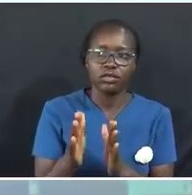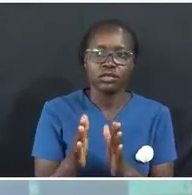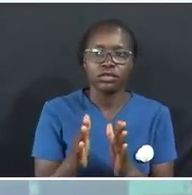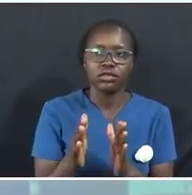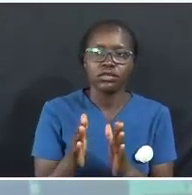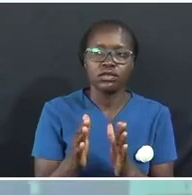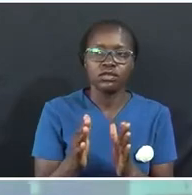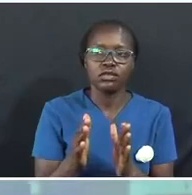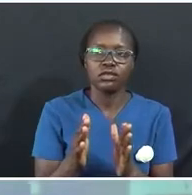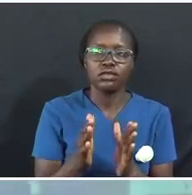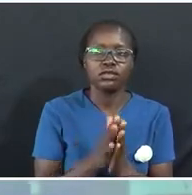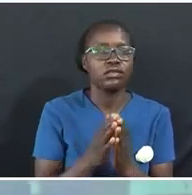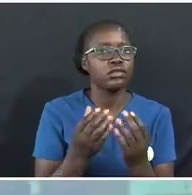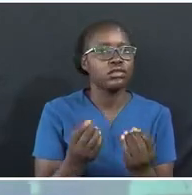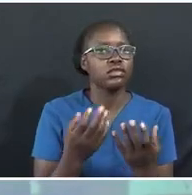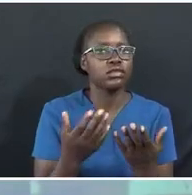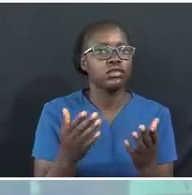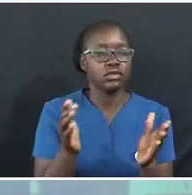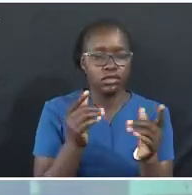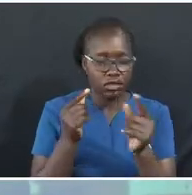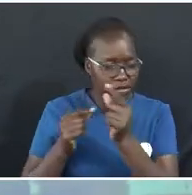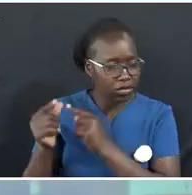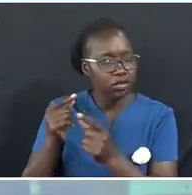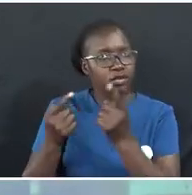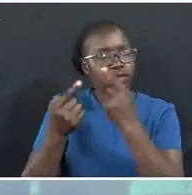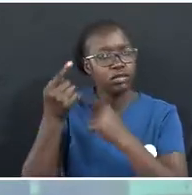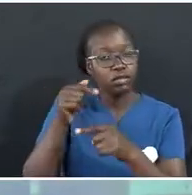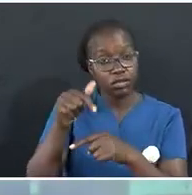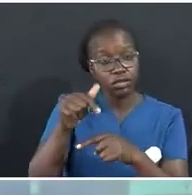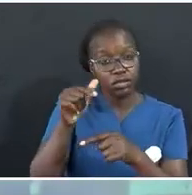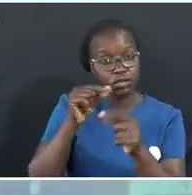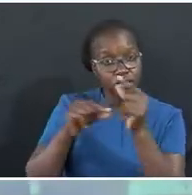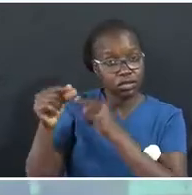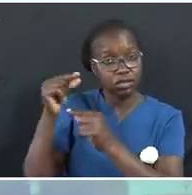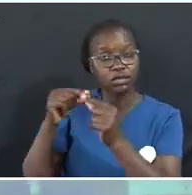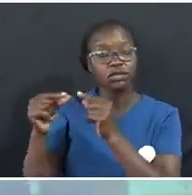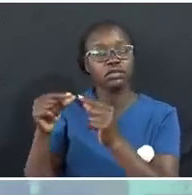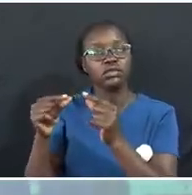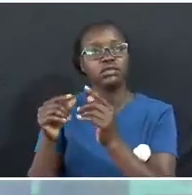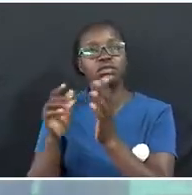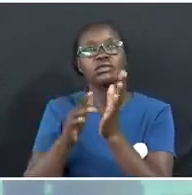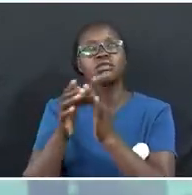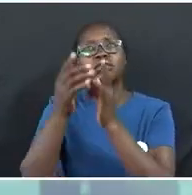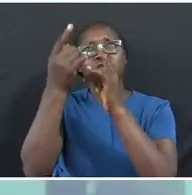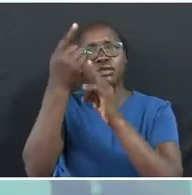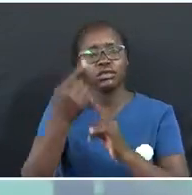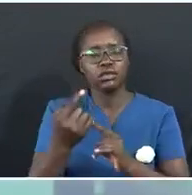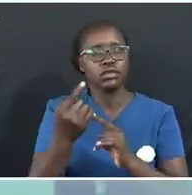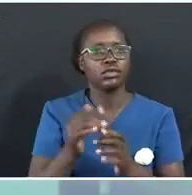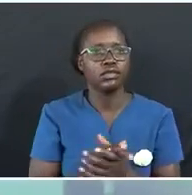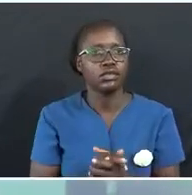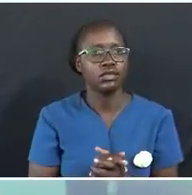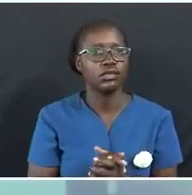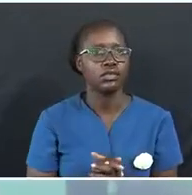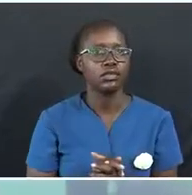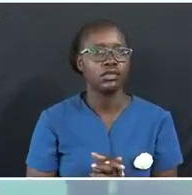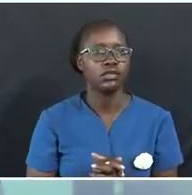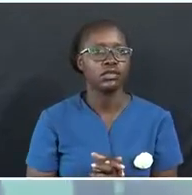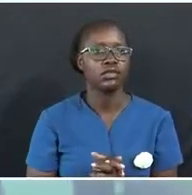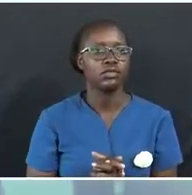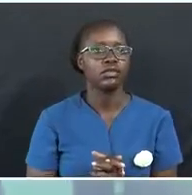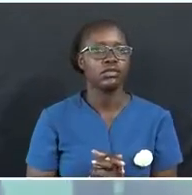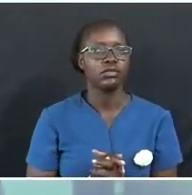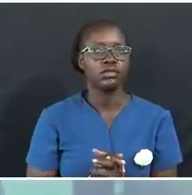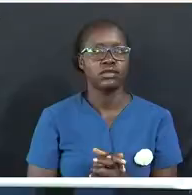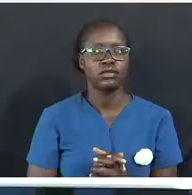mansions in this generation, and is coming in this generation. Praise God, is coming. So he says,